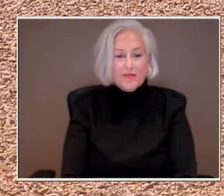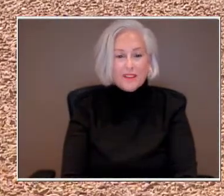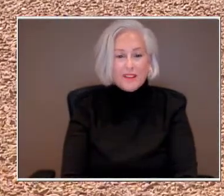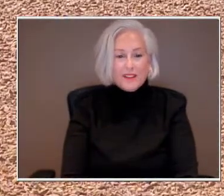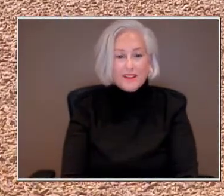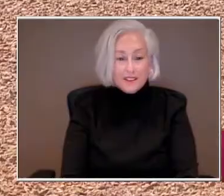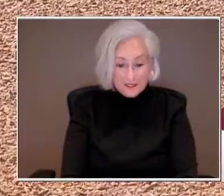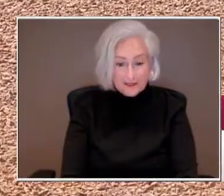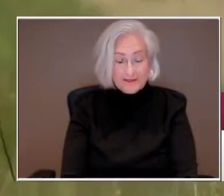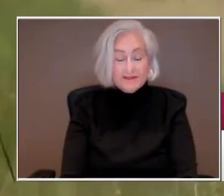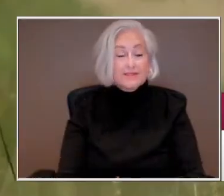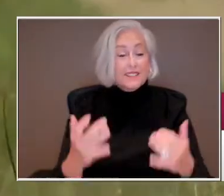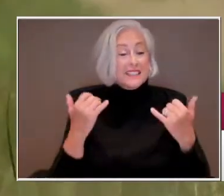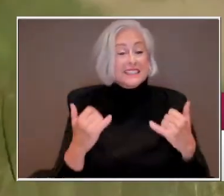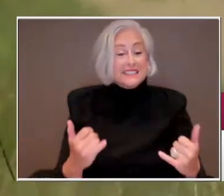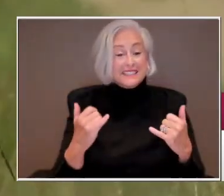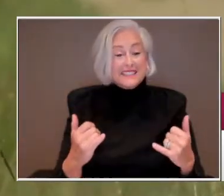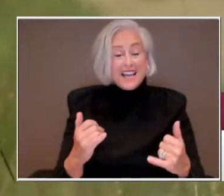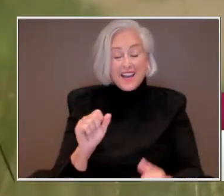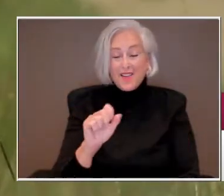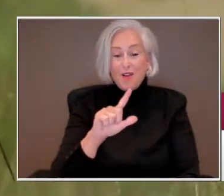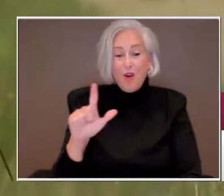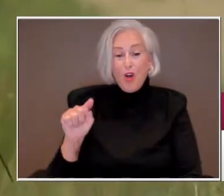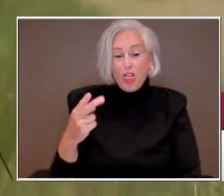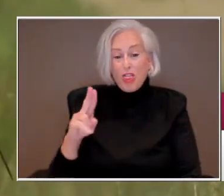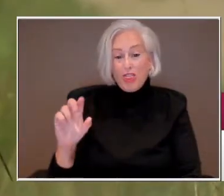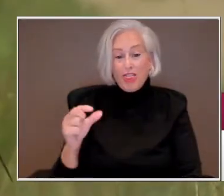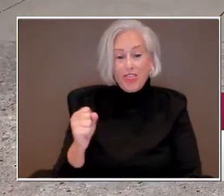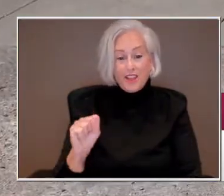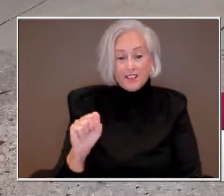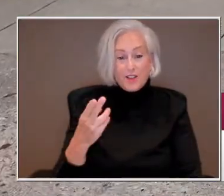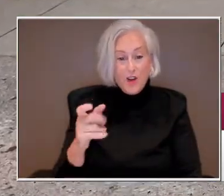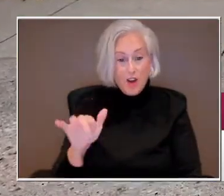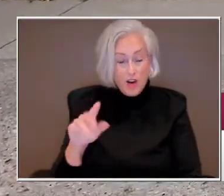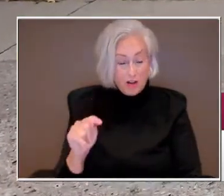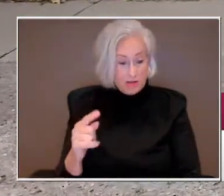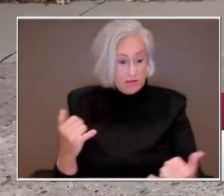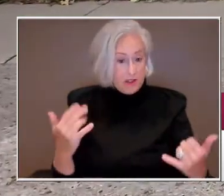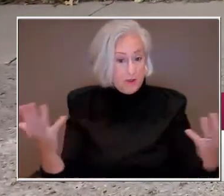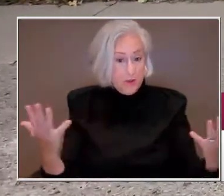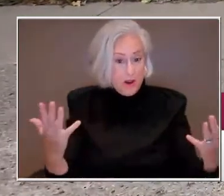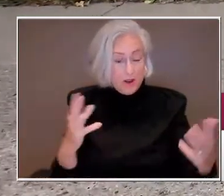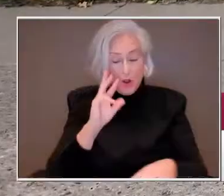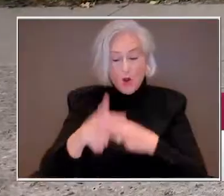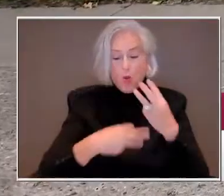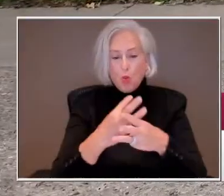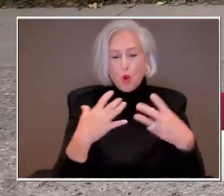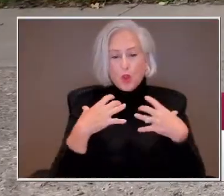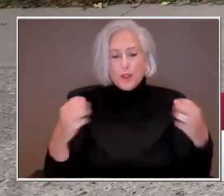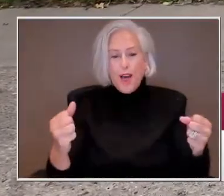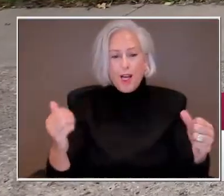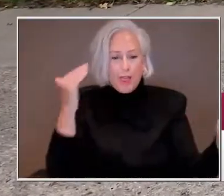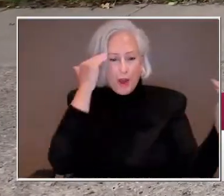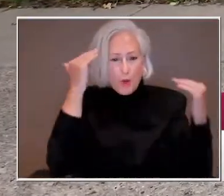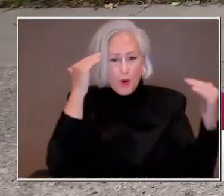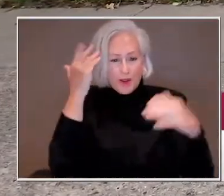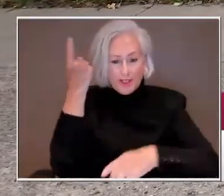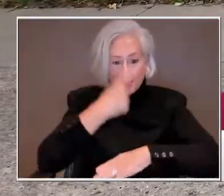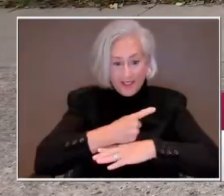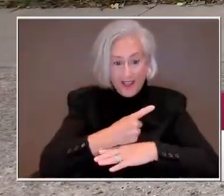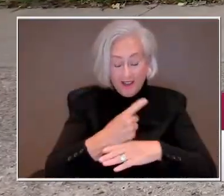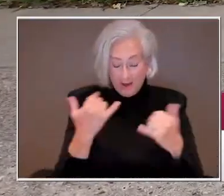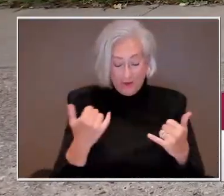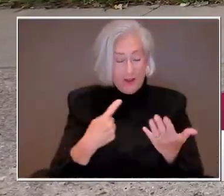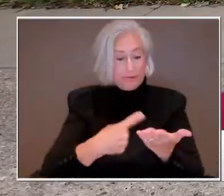On today's All Things Heart, today is Rural Health Awareness Day, and we're talking about the CARE Collaborative. It helps